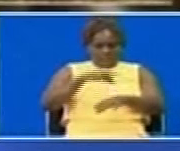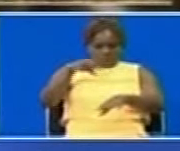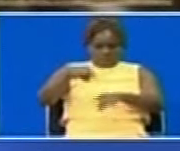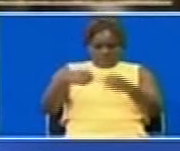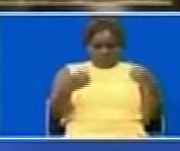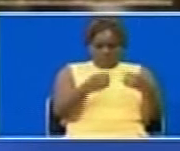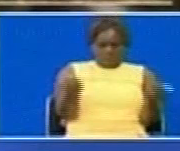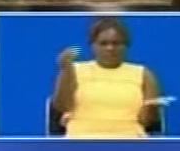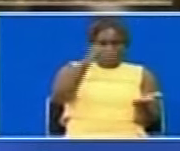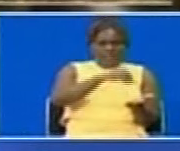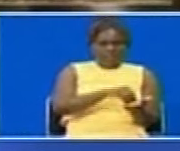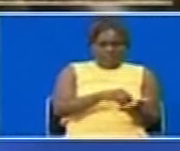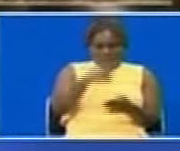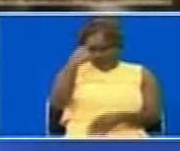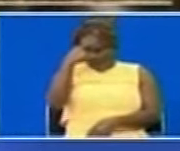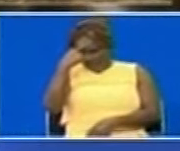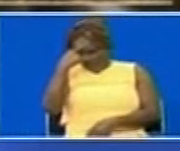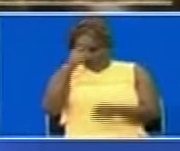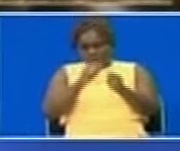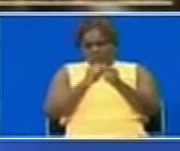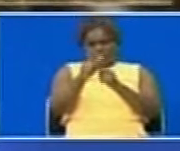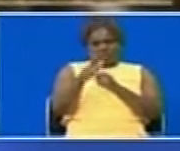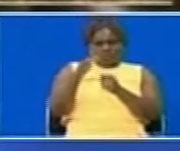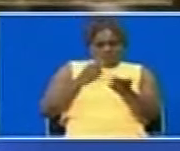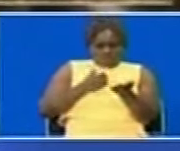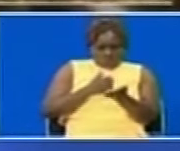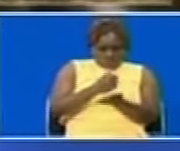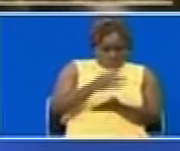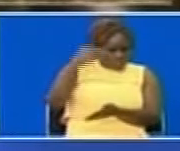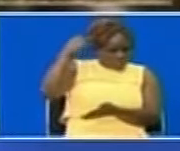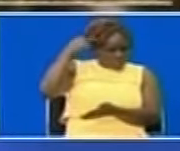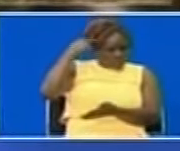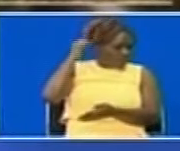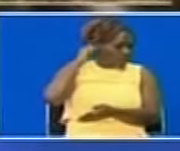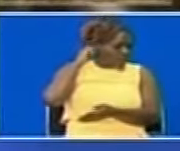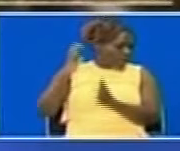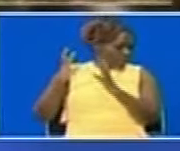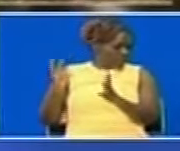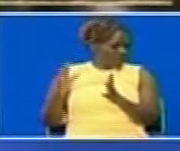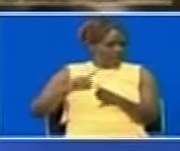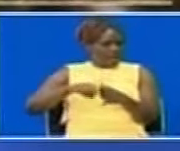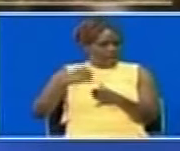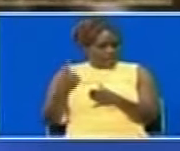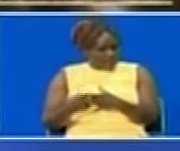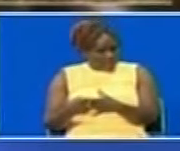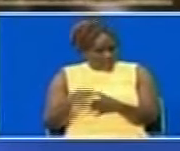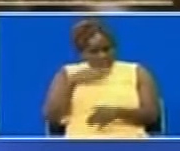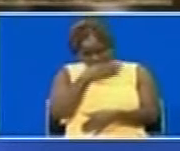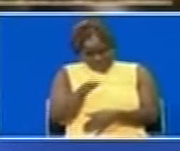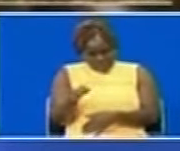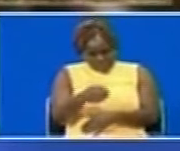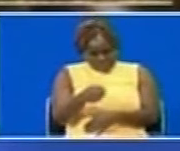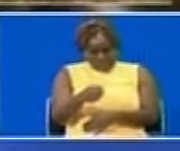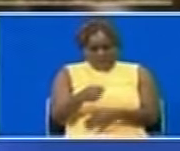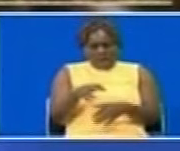this time wounded on the forehead, the spear wound going through the pinnae of his large ear. Yet another elephant at the center of